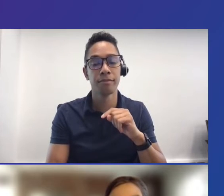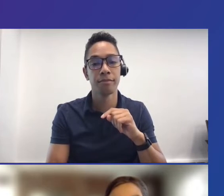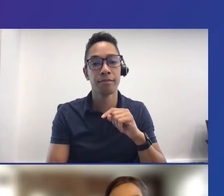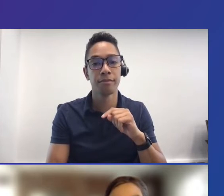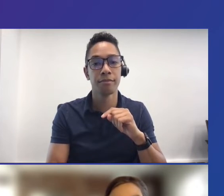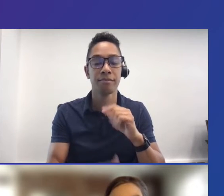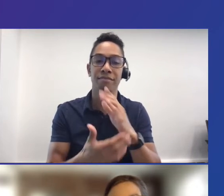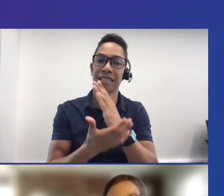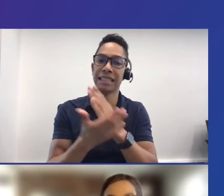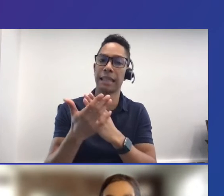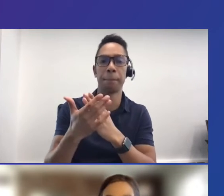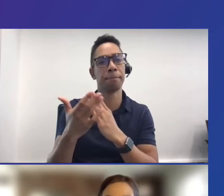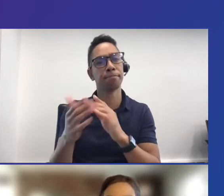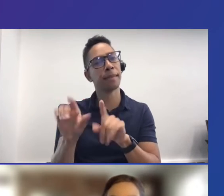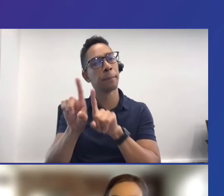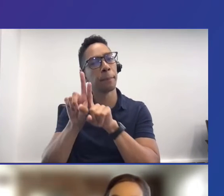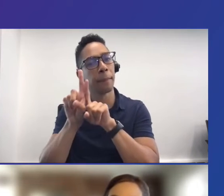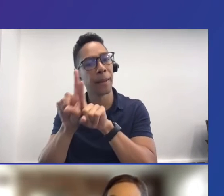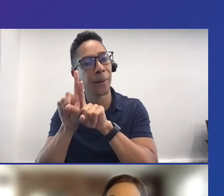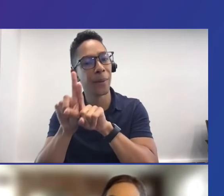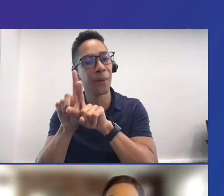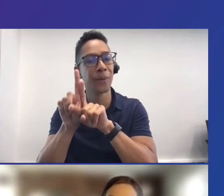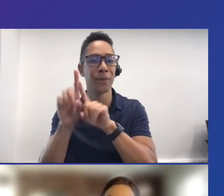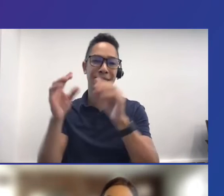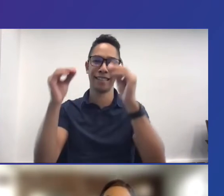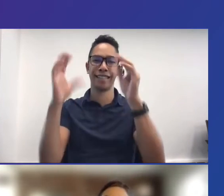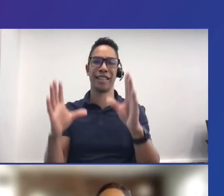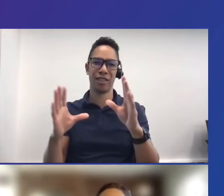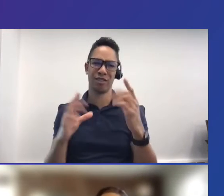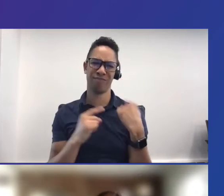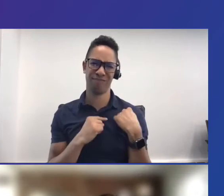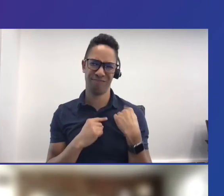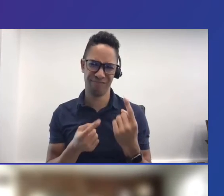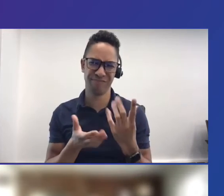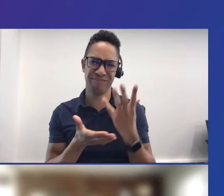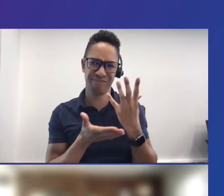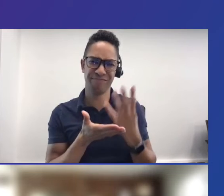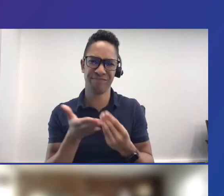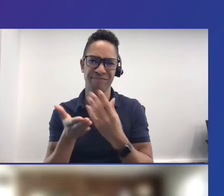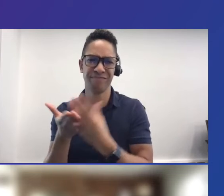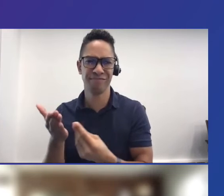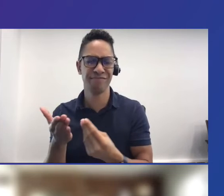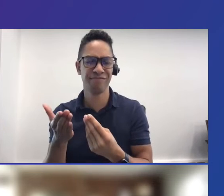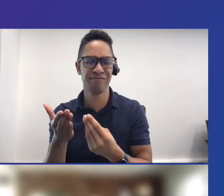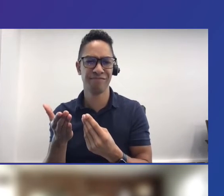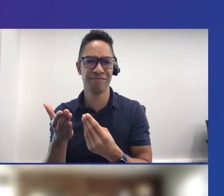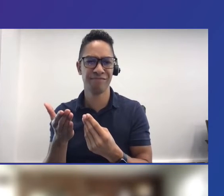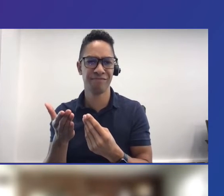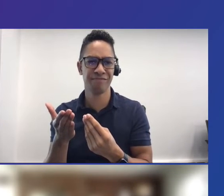some mentor teachers that have passed away during this